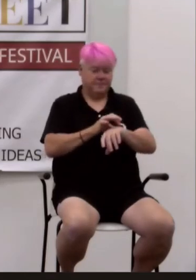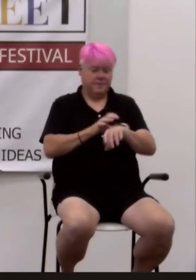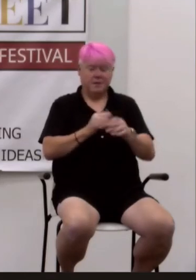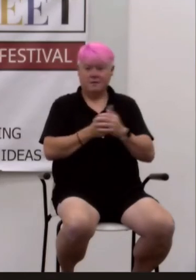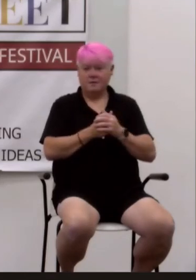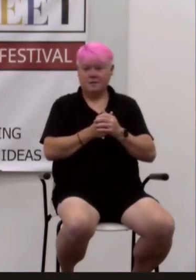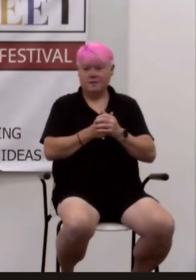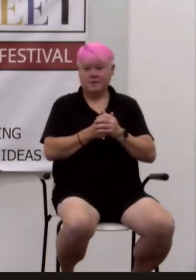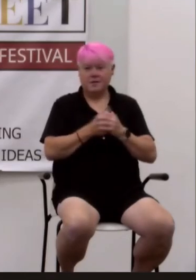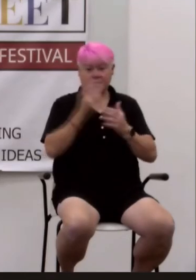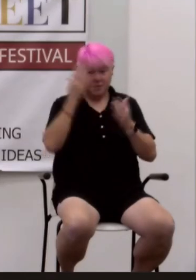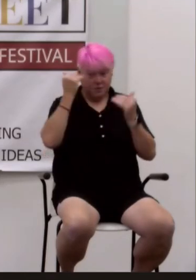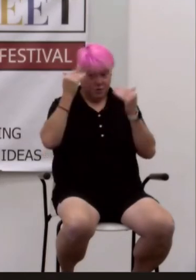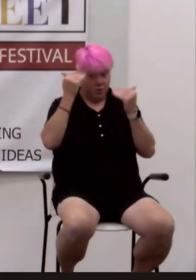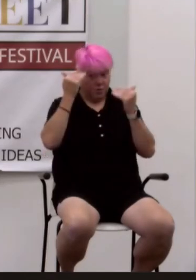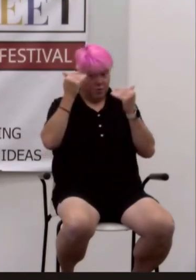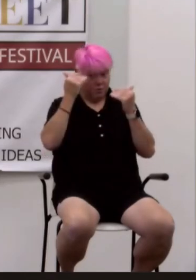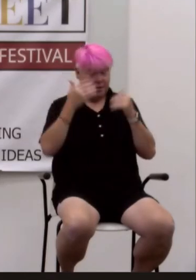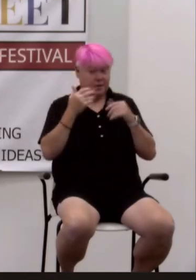I hope, hear from the